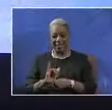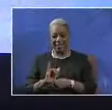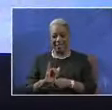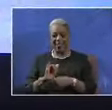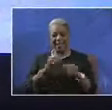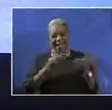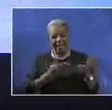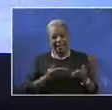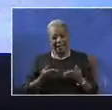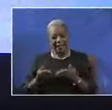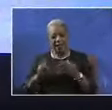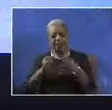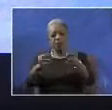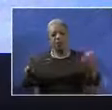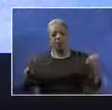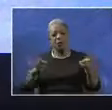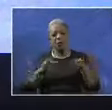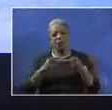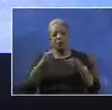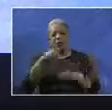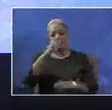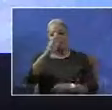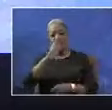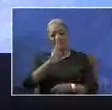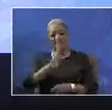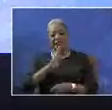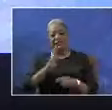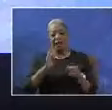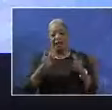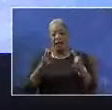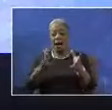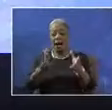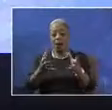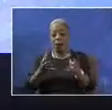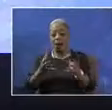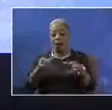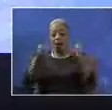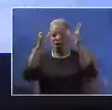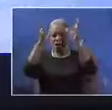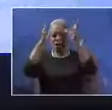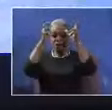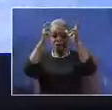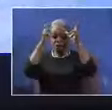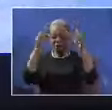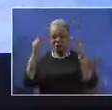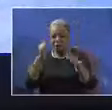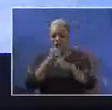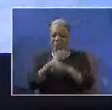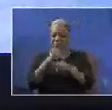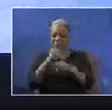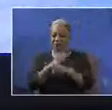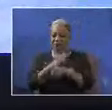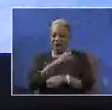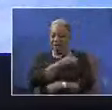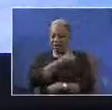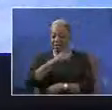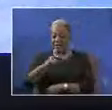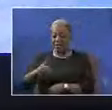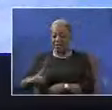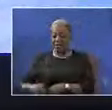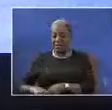be. So Satan incites David to take a census.